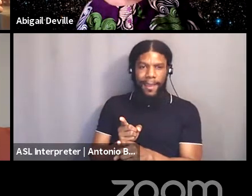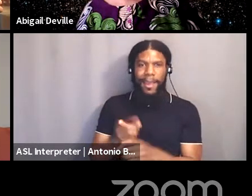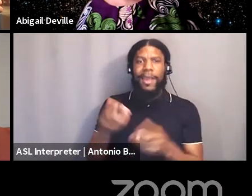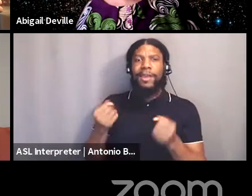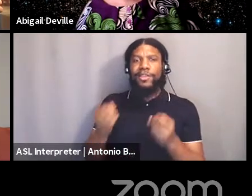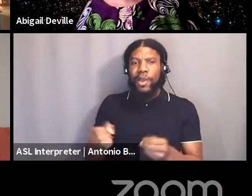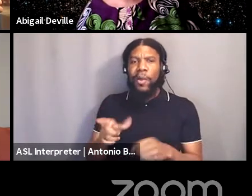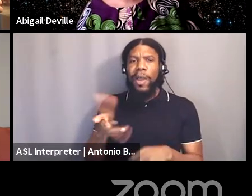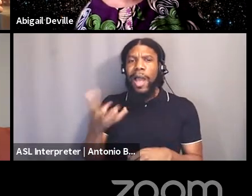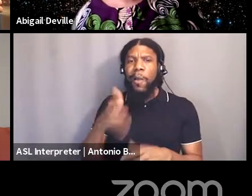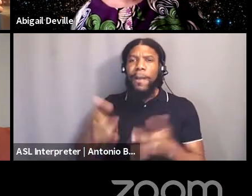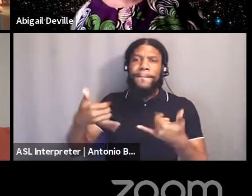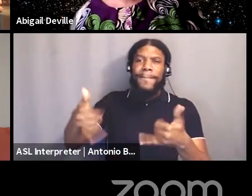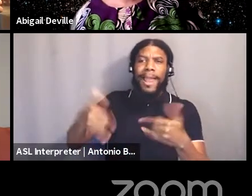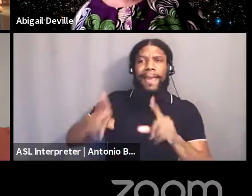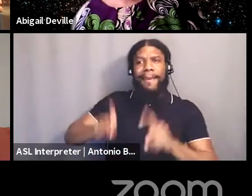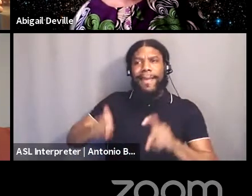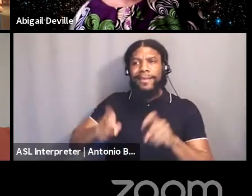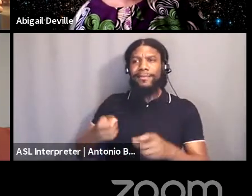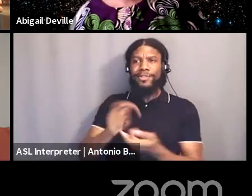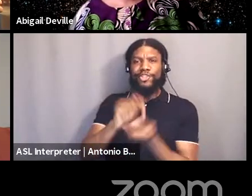I kind of wanted to play with that